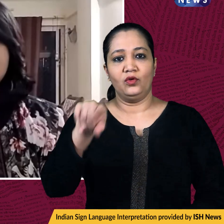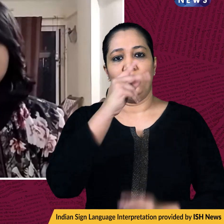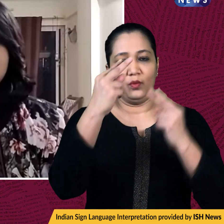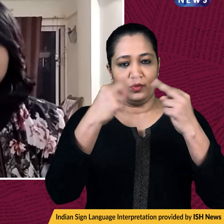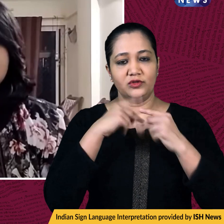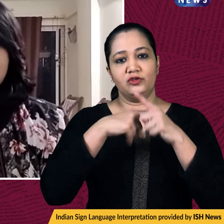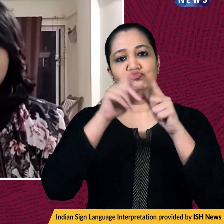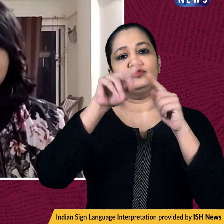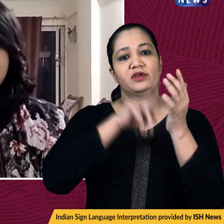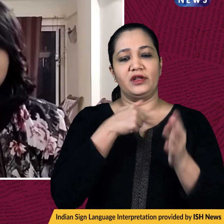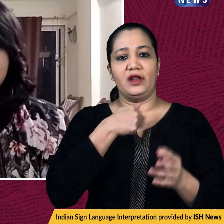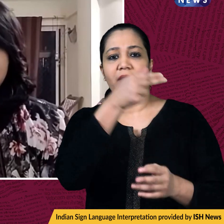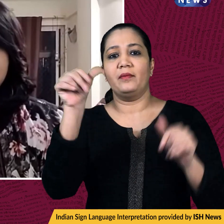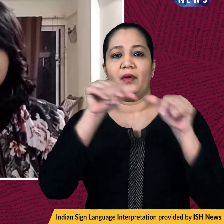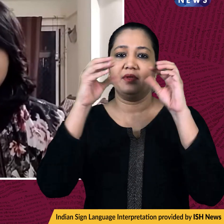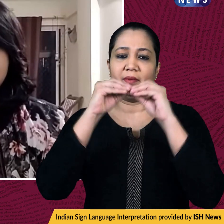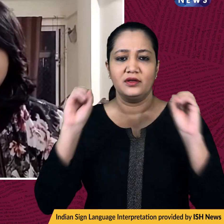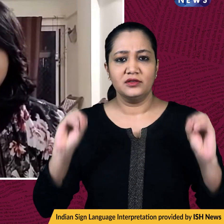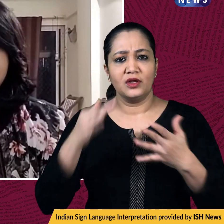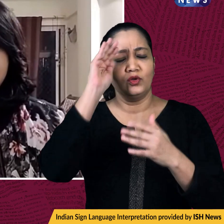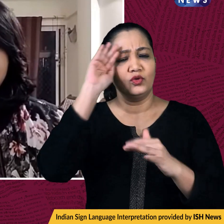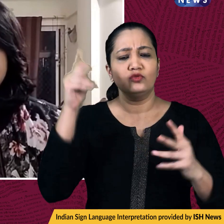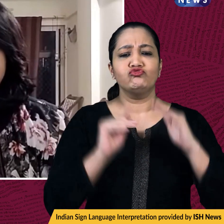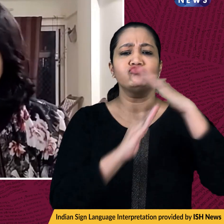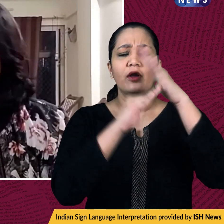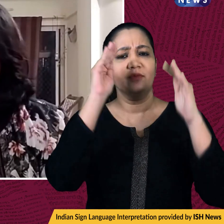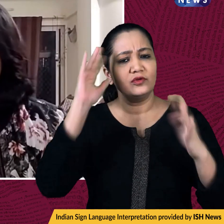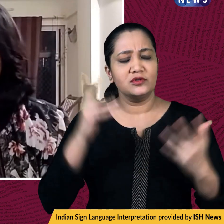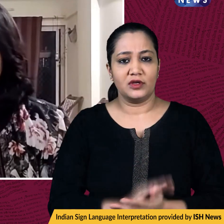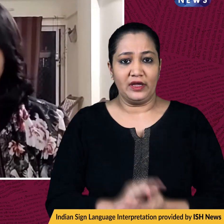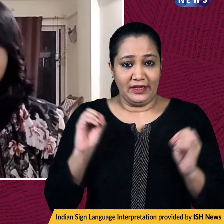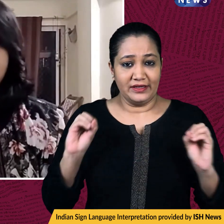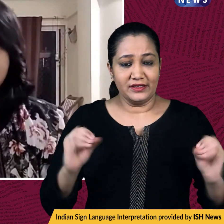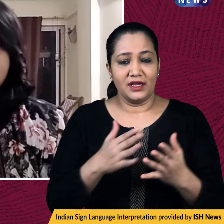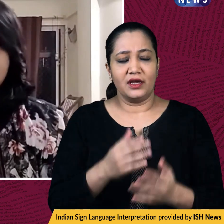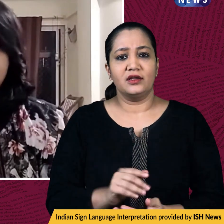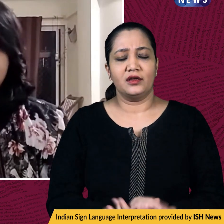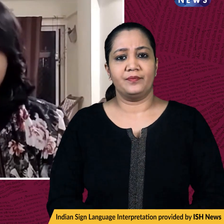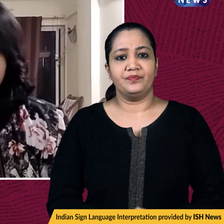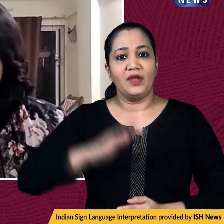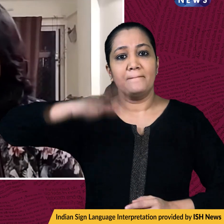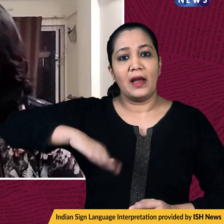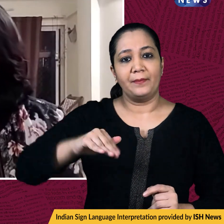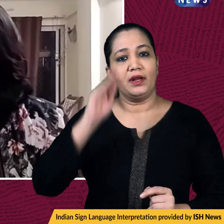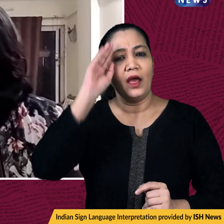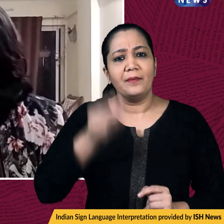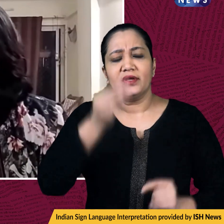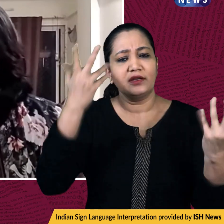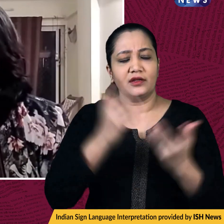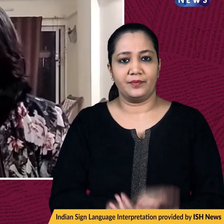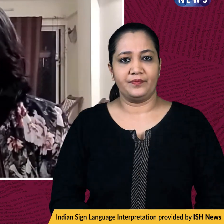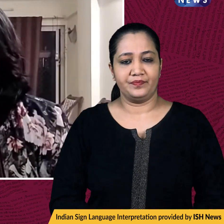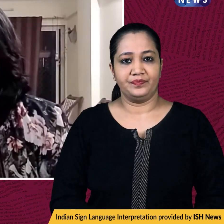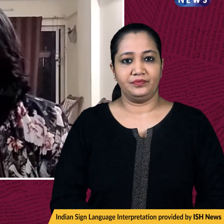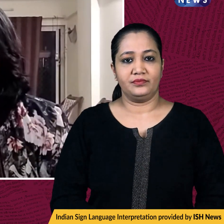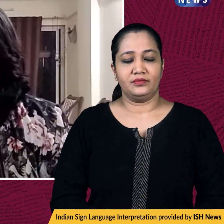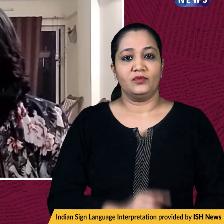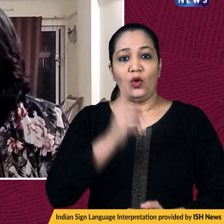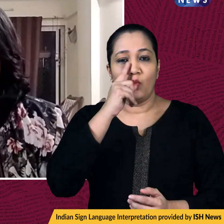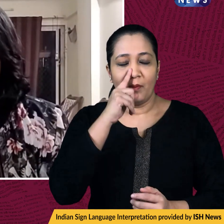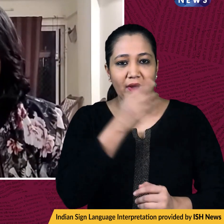You're watching the news. I'm Amata Balachandra. Let's get straight to our top story. We're starting off with updates from the Parliament now. Union Minister